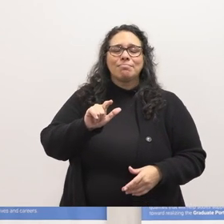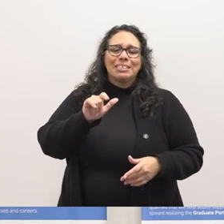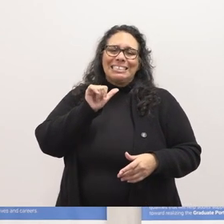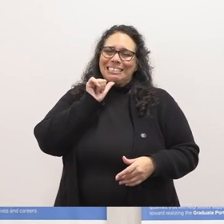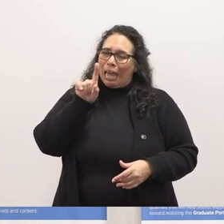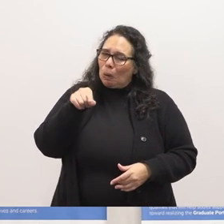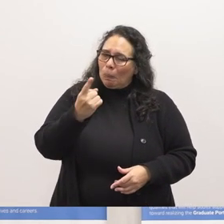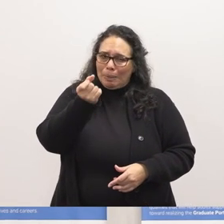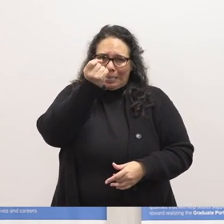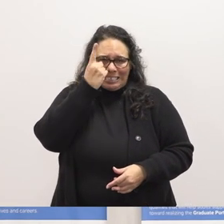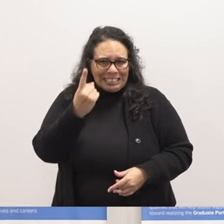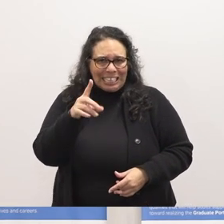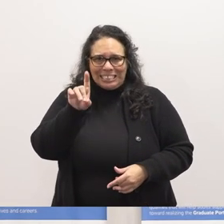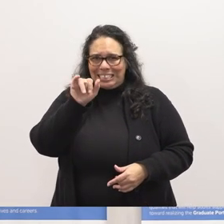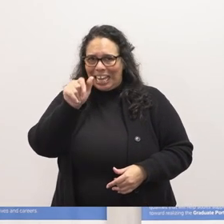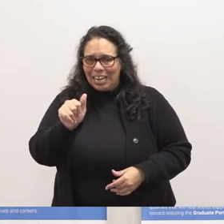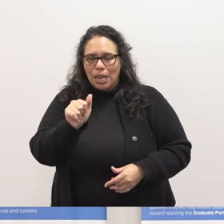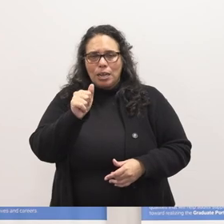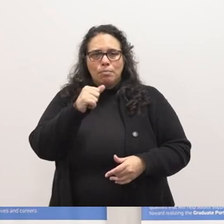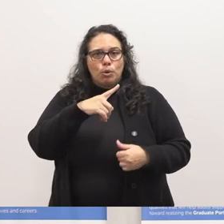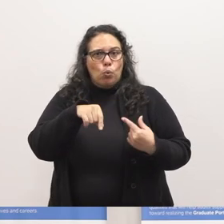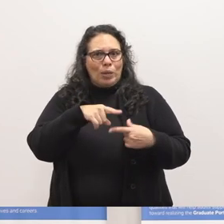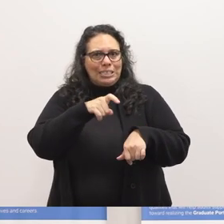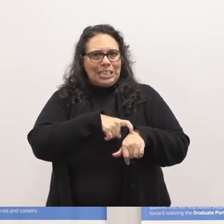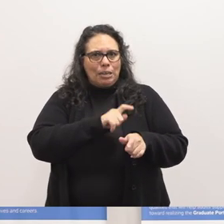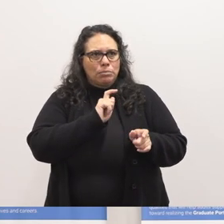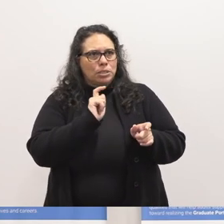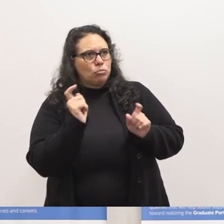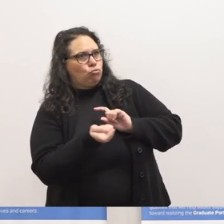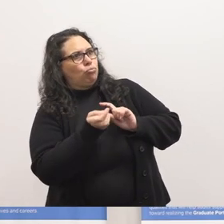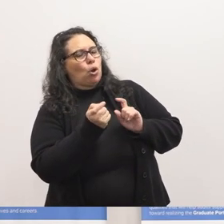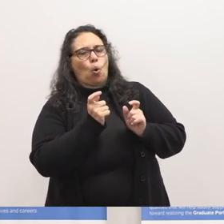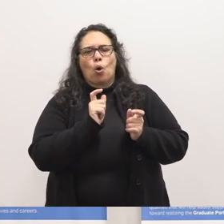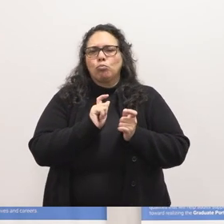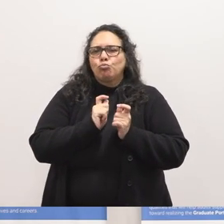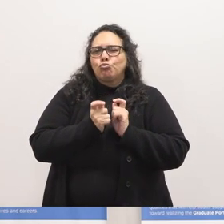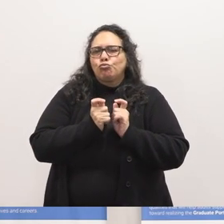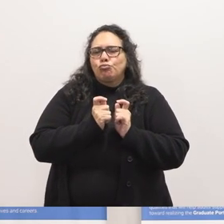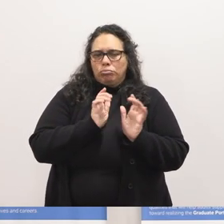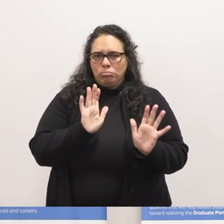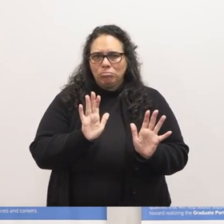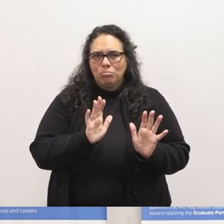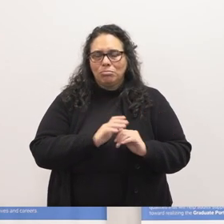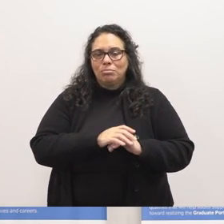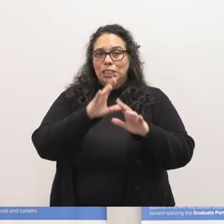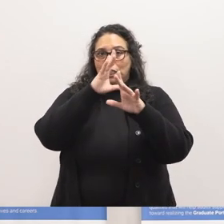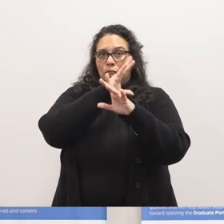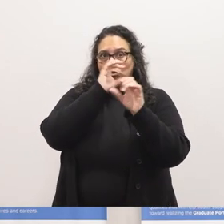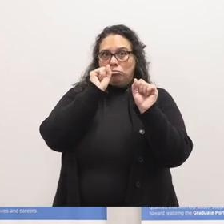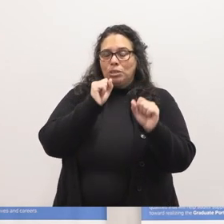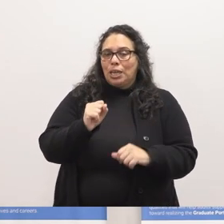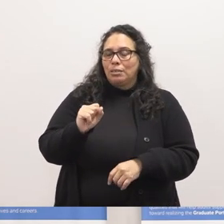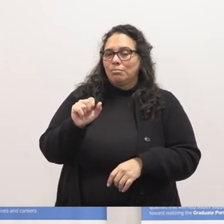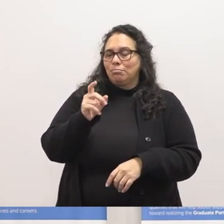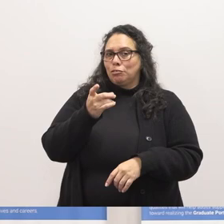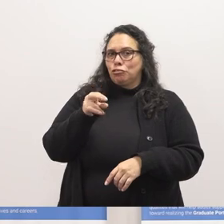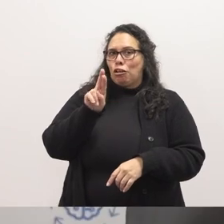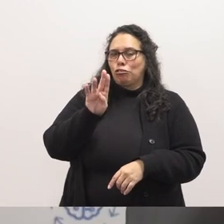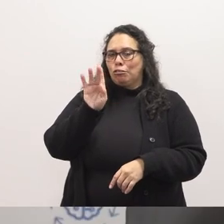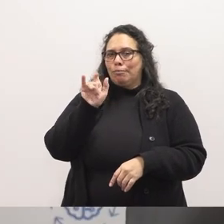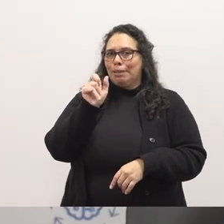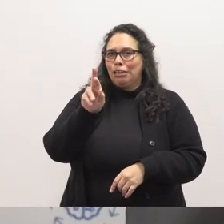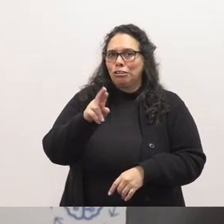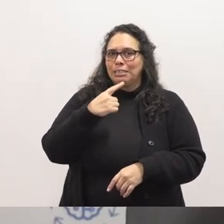changing, building on. So if our superintendent's gonna come back and say, hey, we're seeing that this is working, right? For us to be